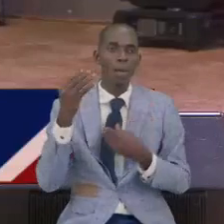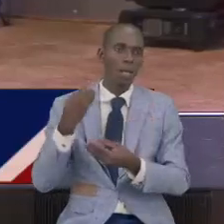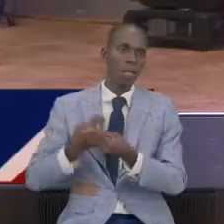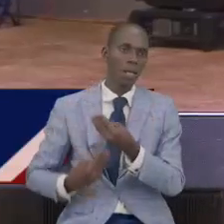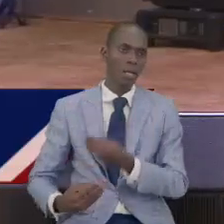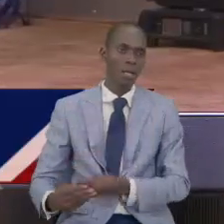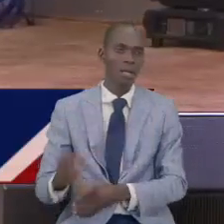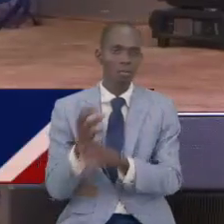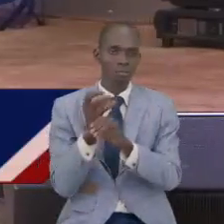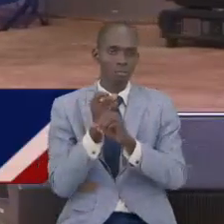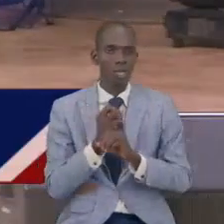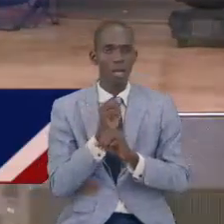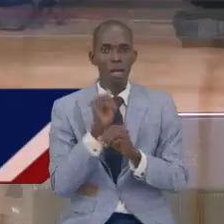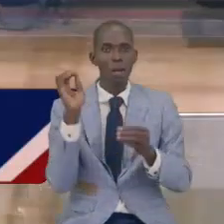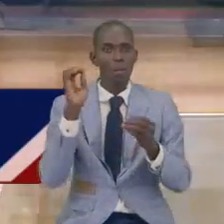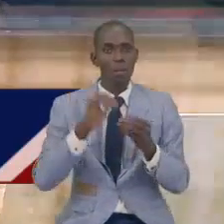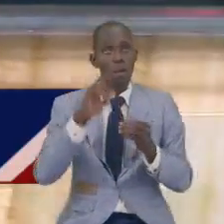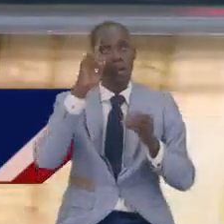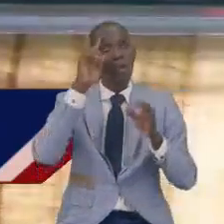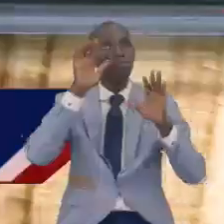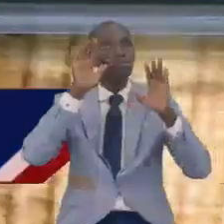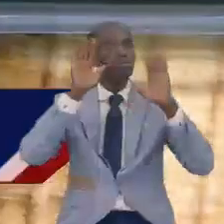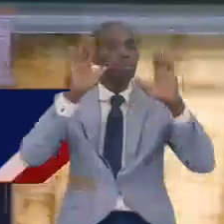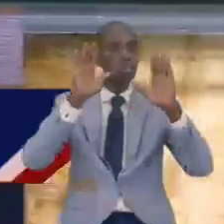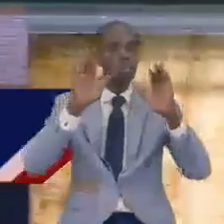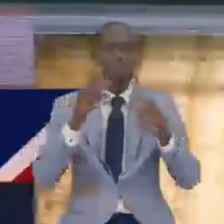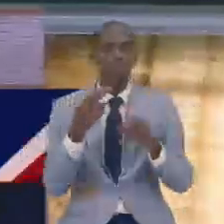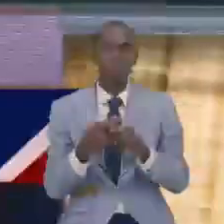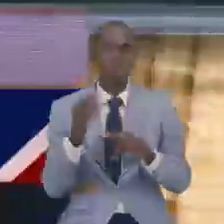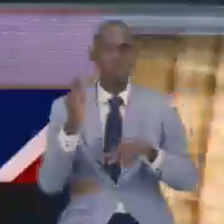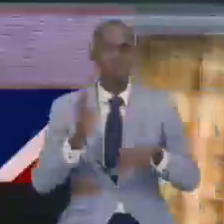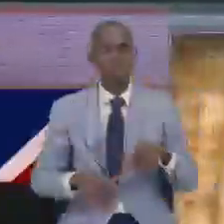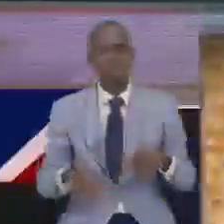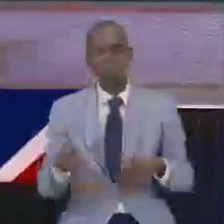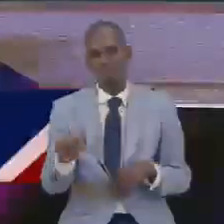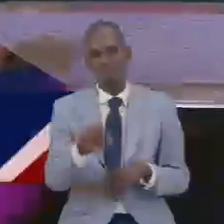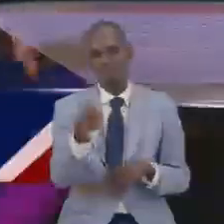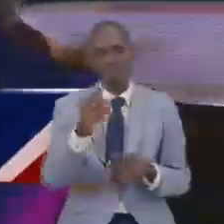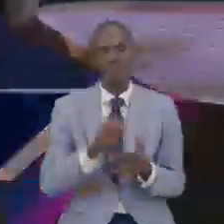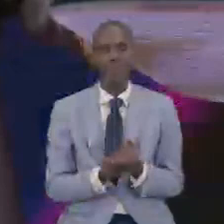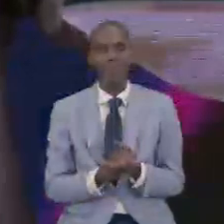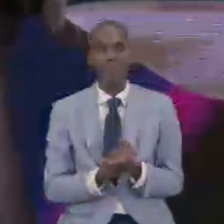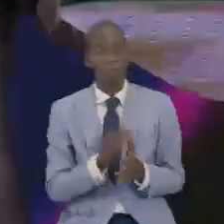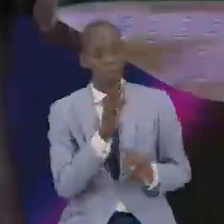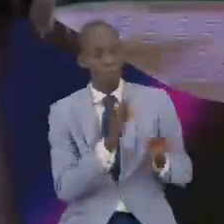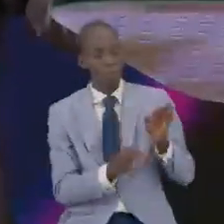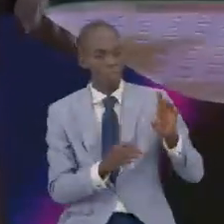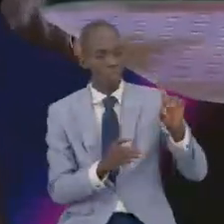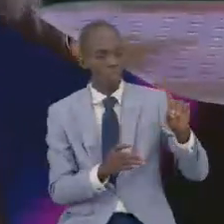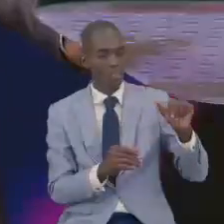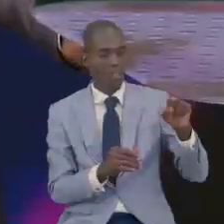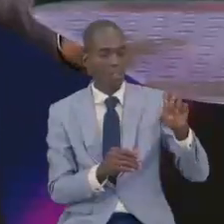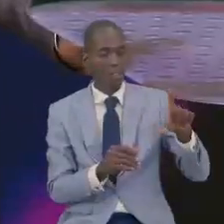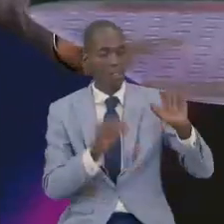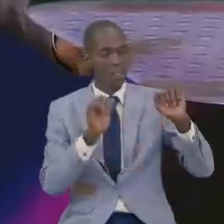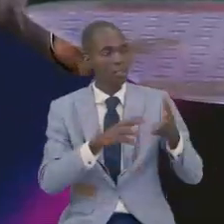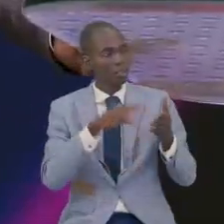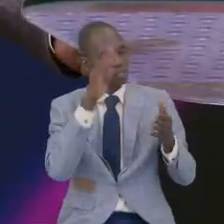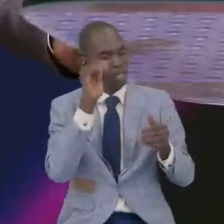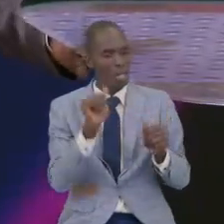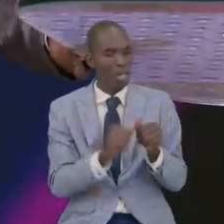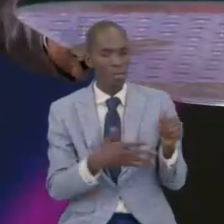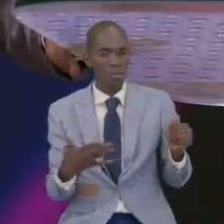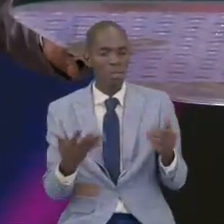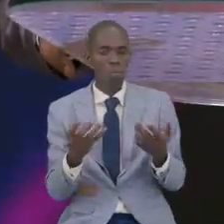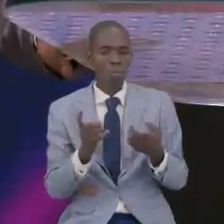excellent name than they. Now, if Daniel could learn everything he ought to learn